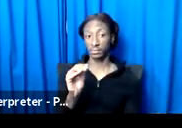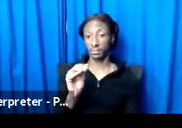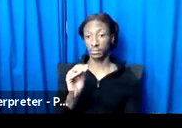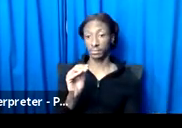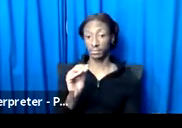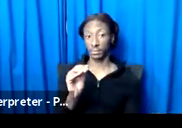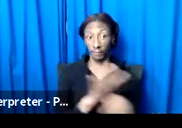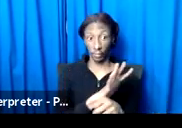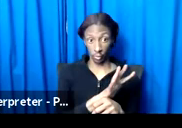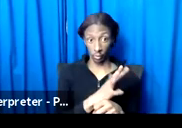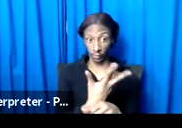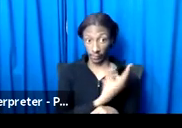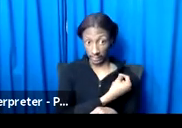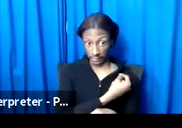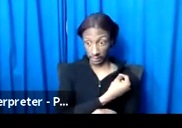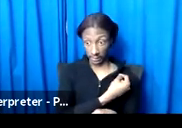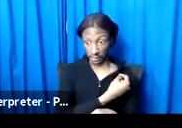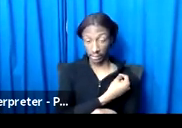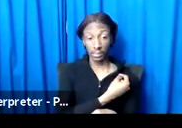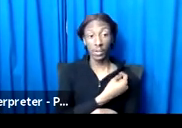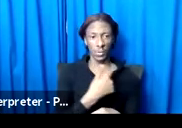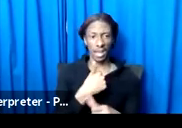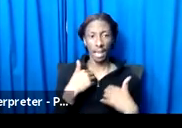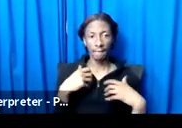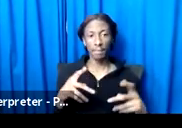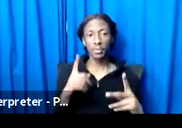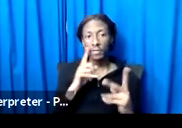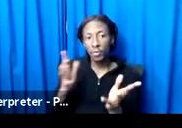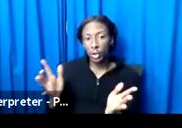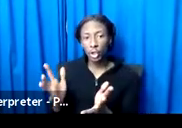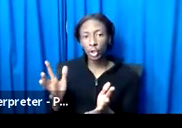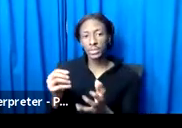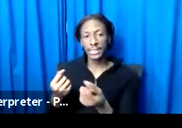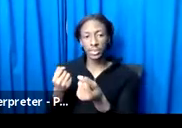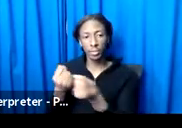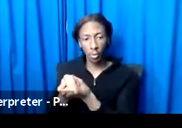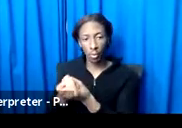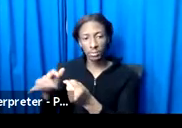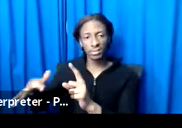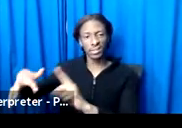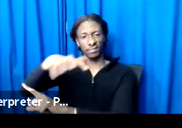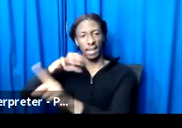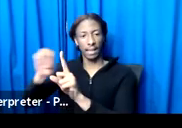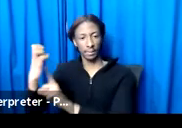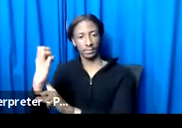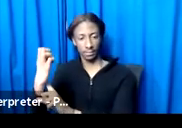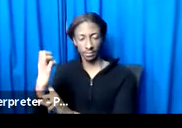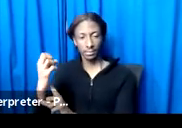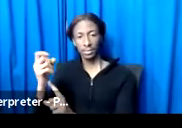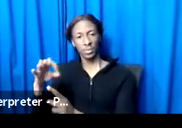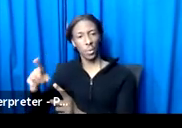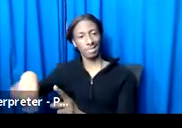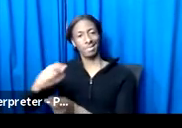become fully vaccinated, to encourage and support the environments that these children are in to make sure that they stay safe.